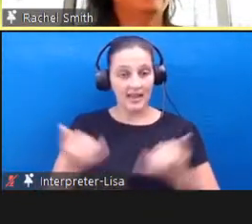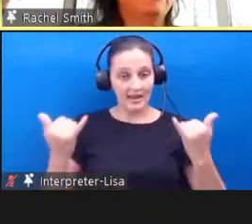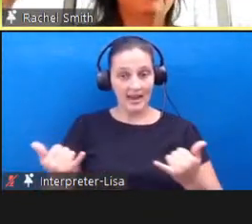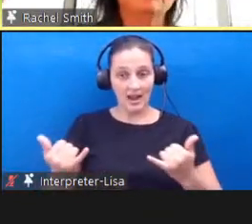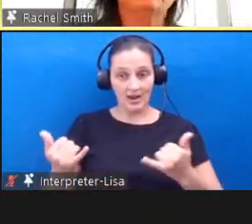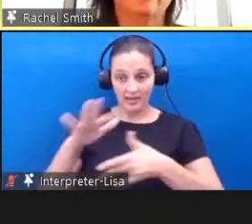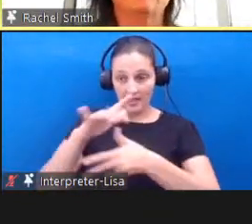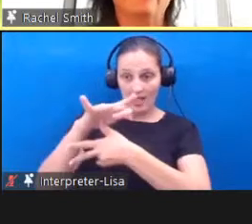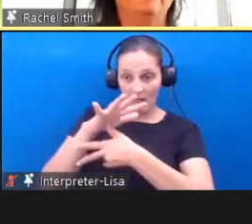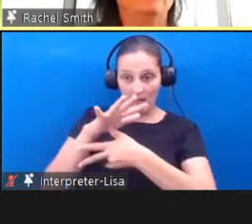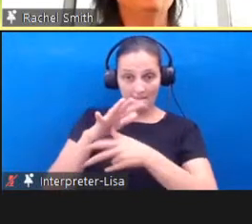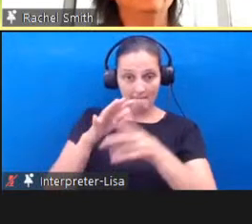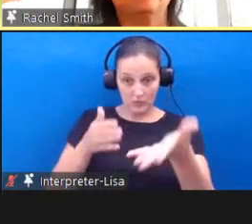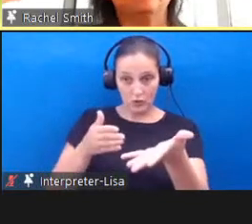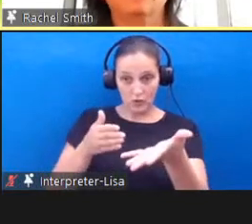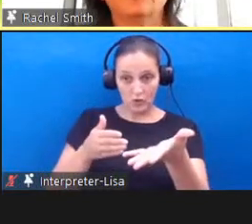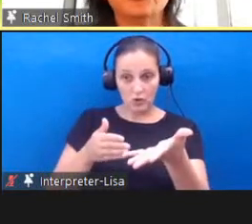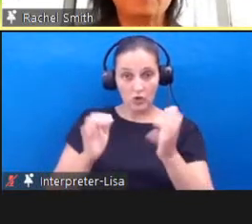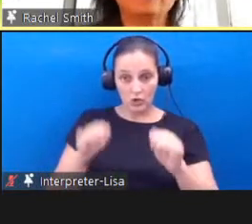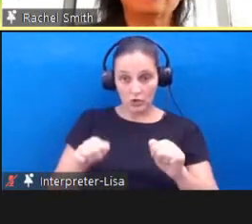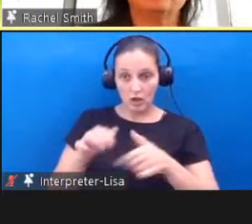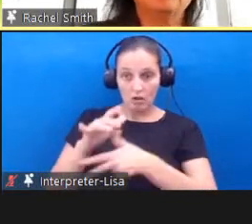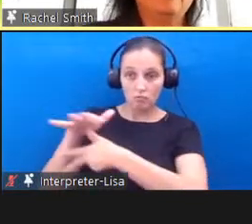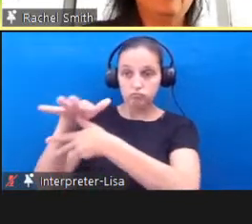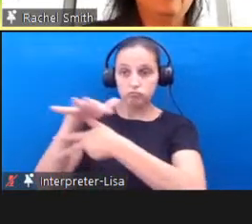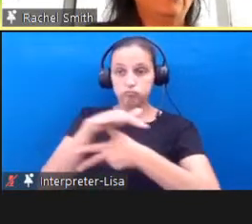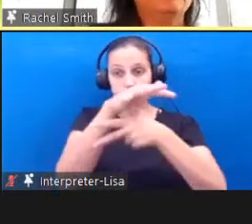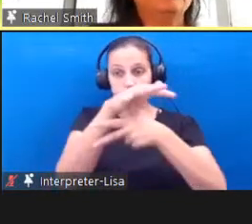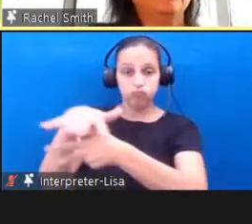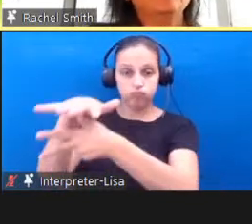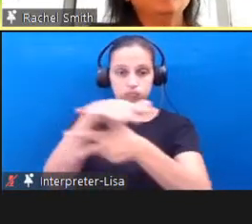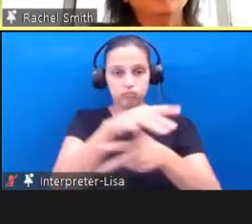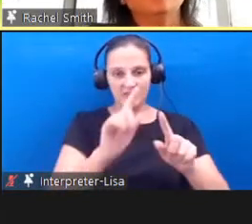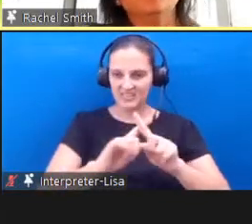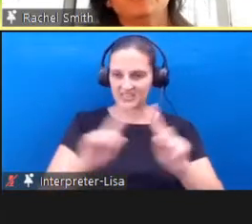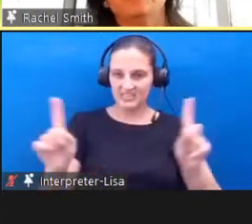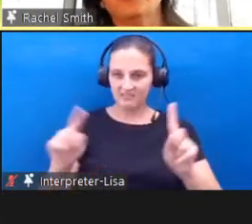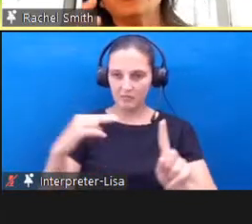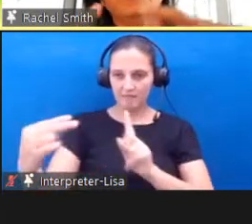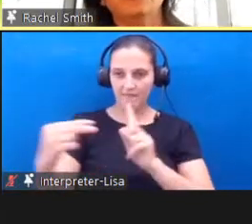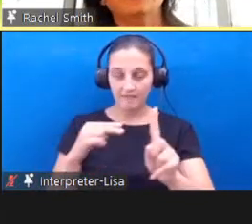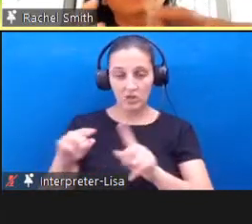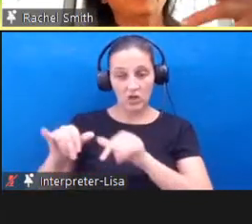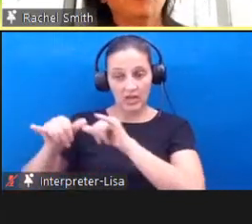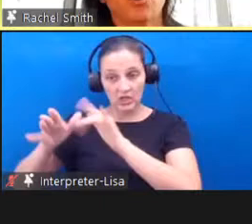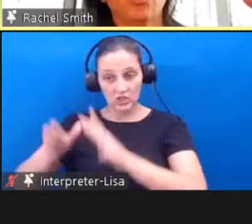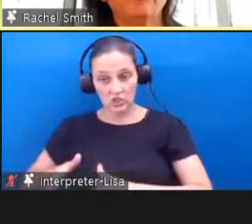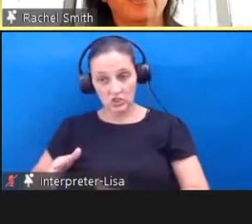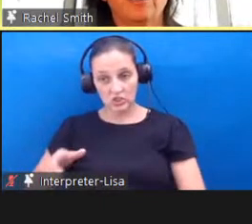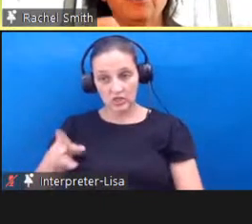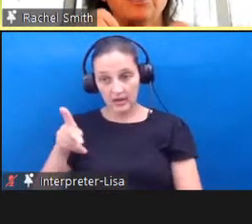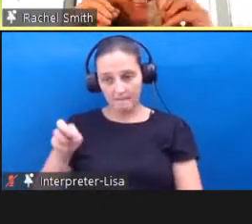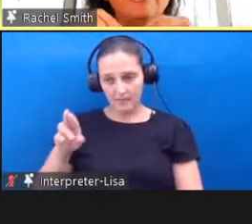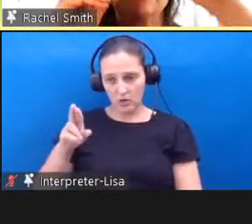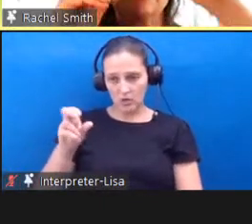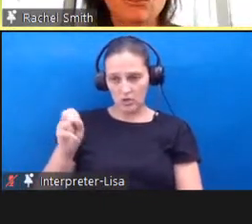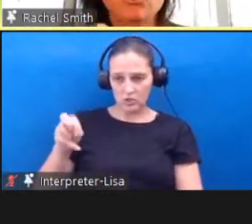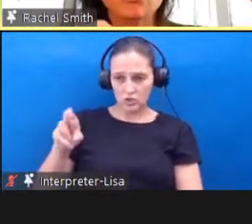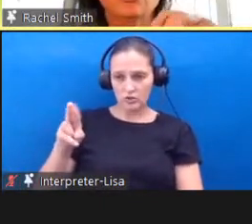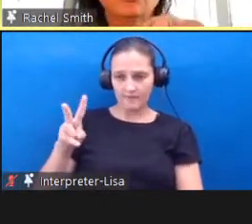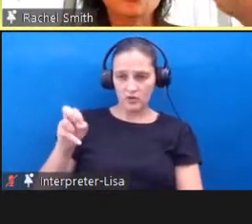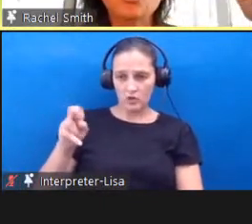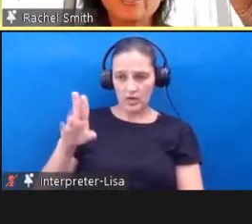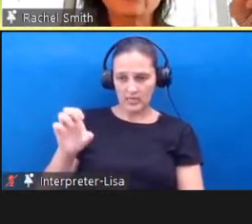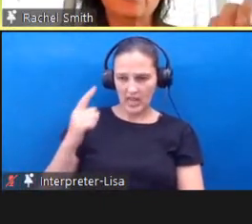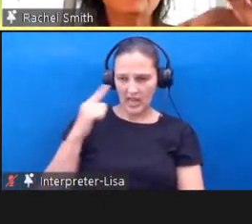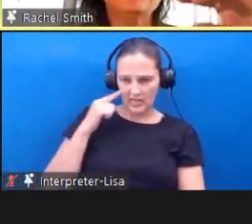that's going to be able to fly around and hopefully get a different perspective. The engineers, Perseverance, I believe, drove, sent the